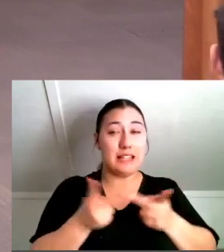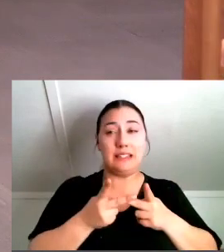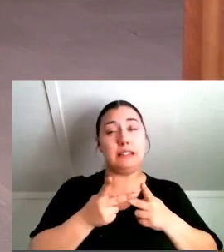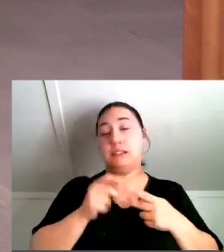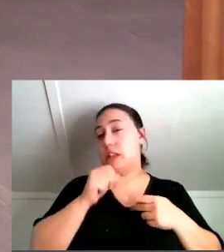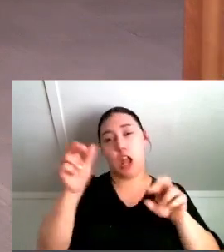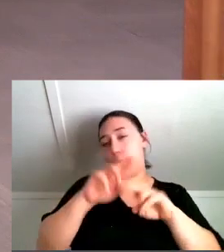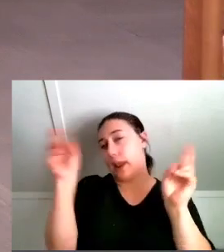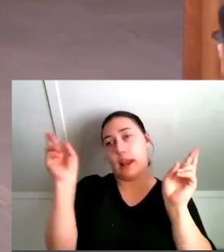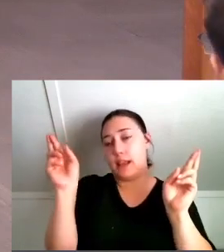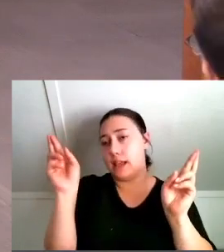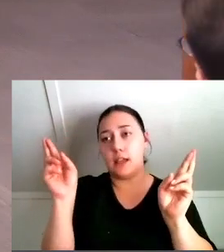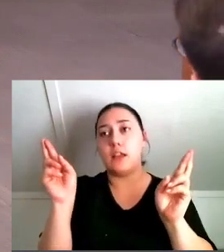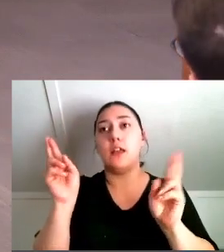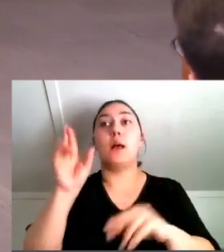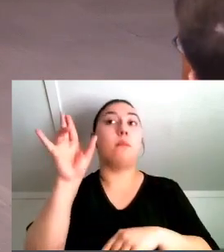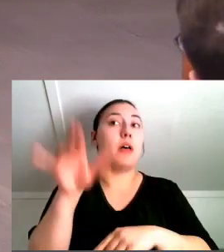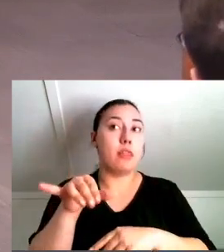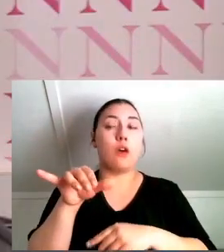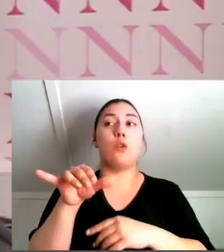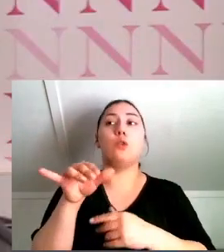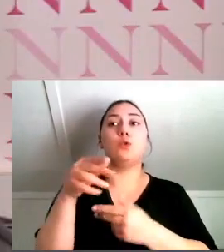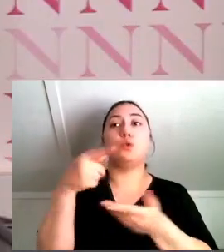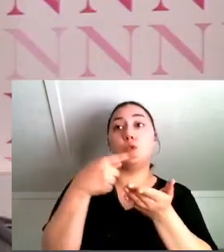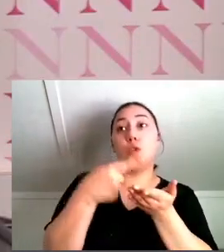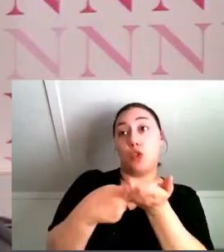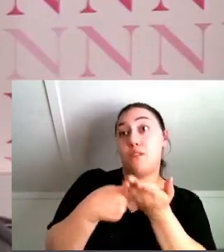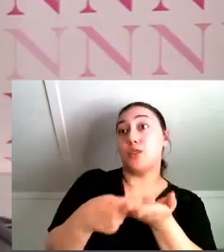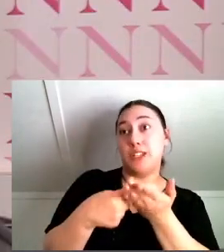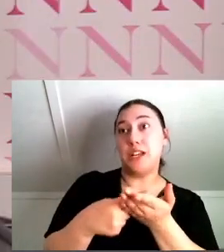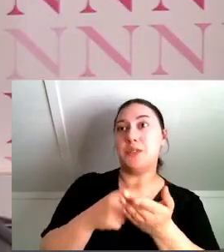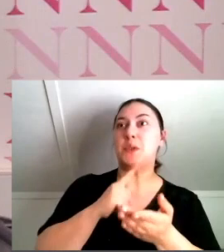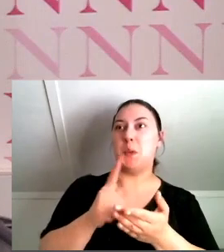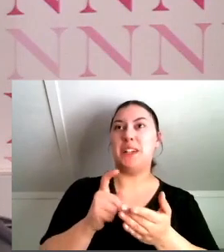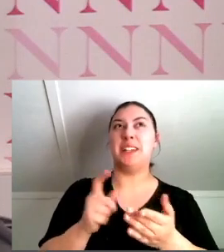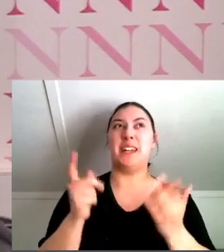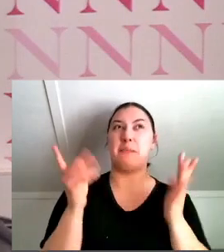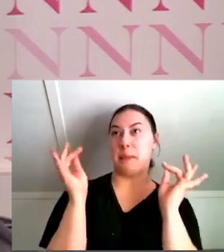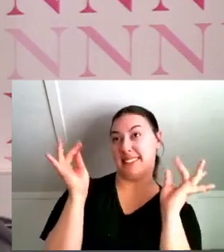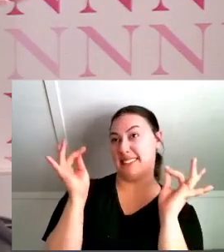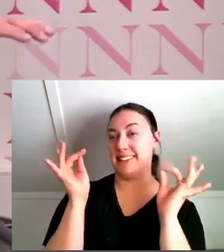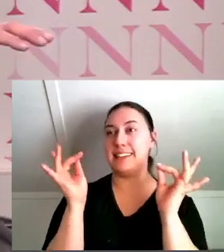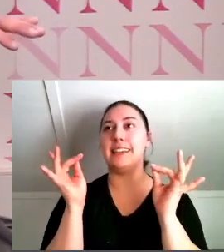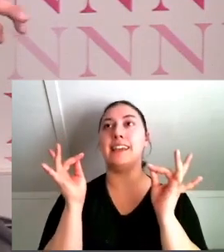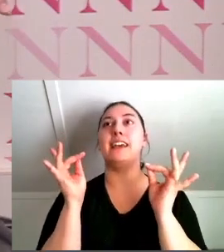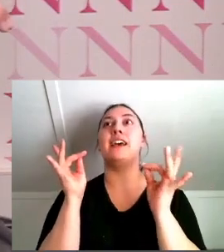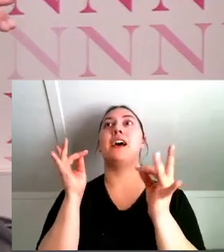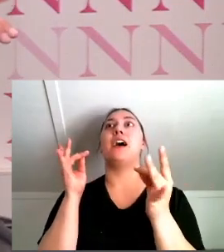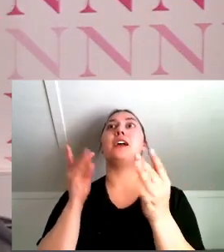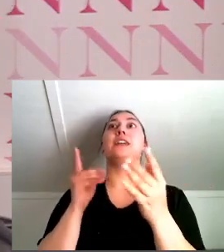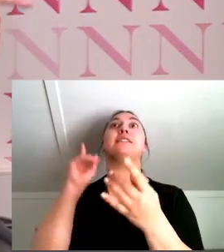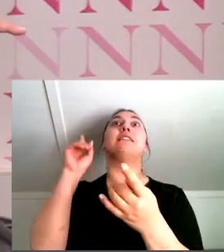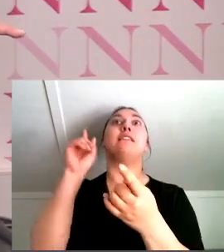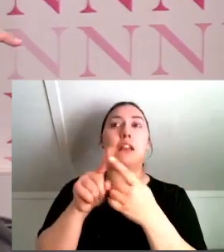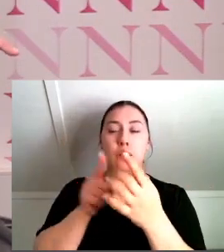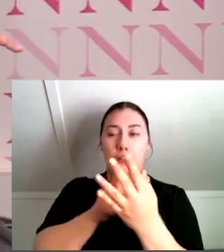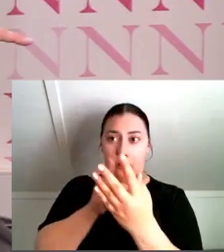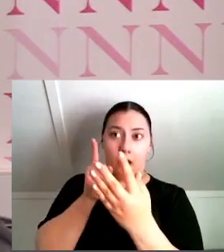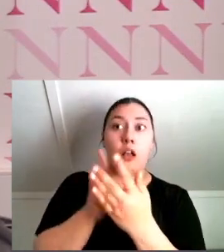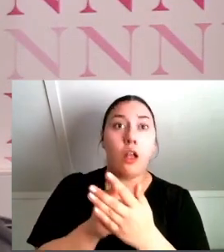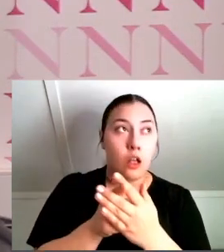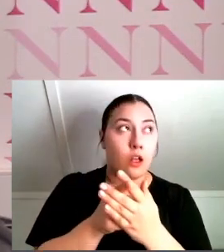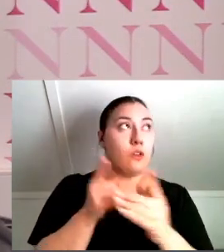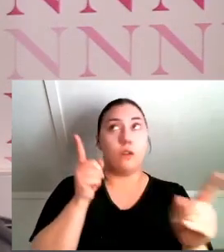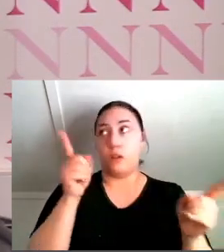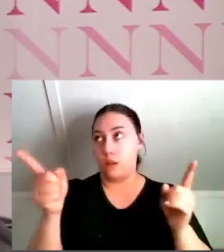those conversations were probably quite thorny to get to a place where they could both acknowledge